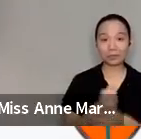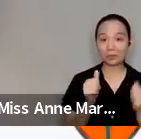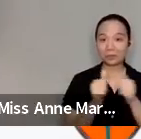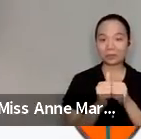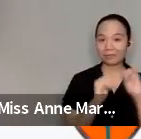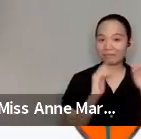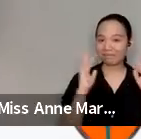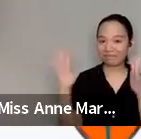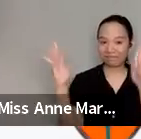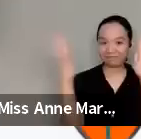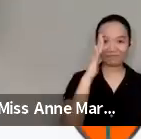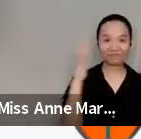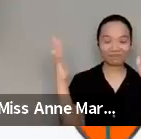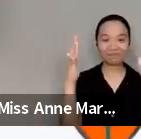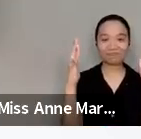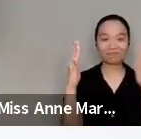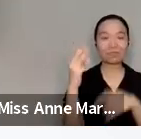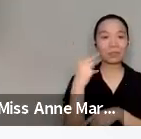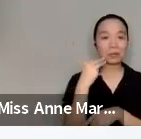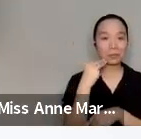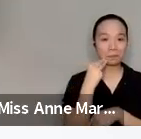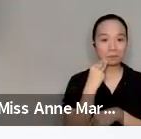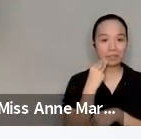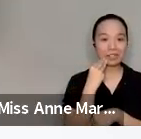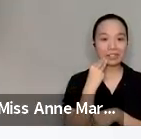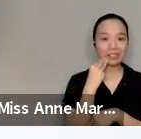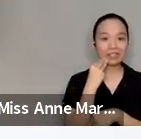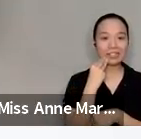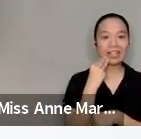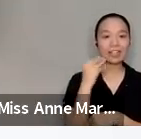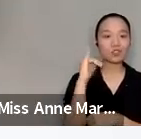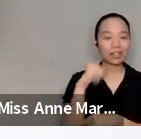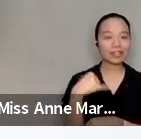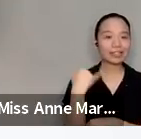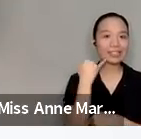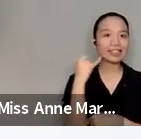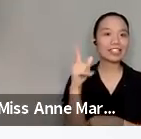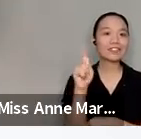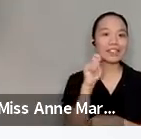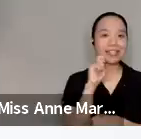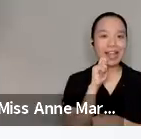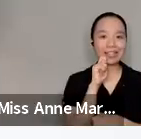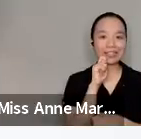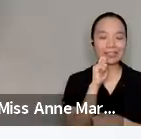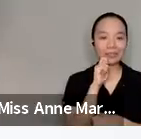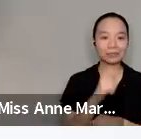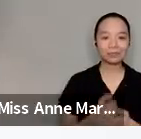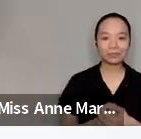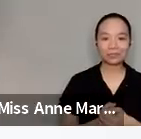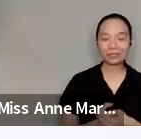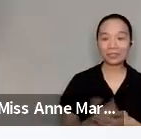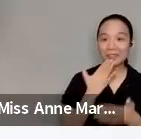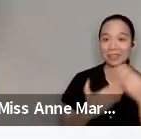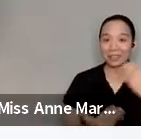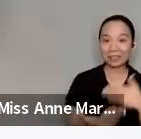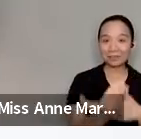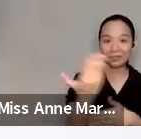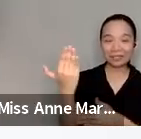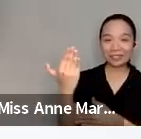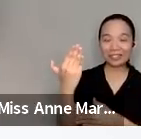big round of applause, Miss Jeline Trinidad, LPT. Good morning. First of